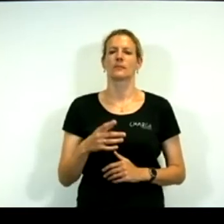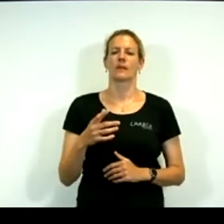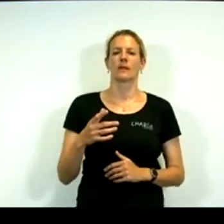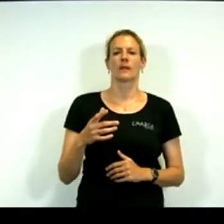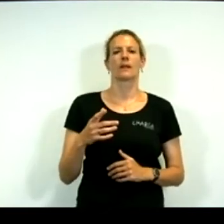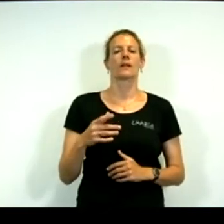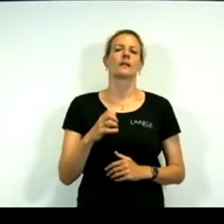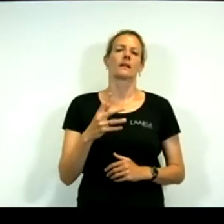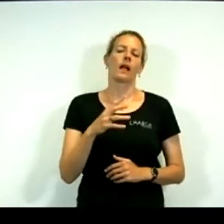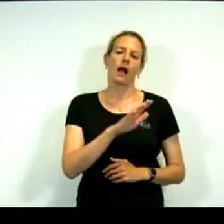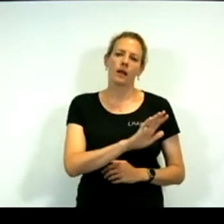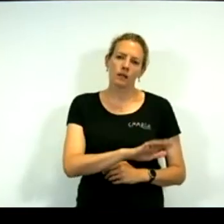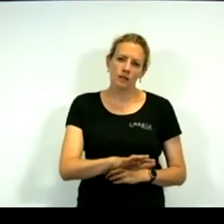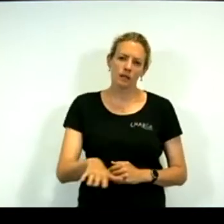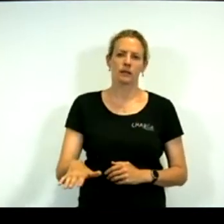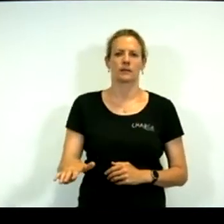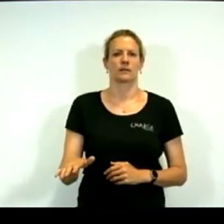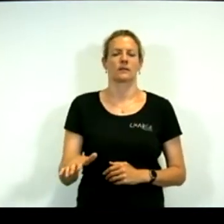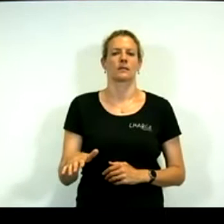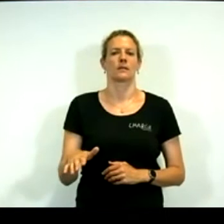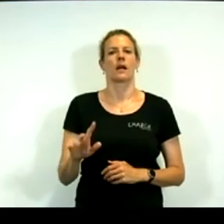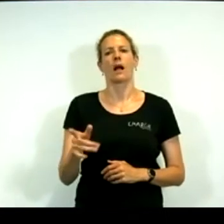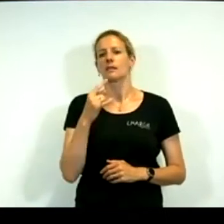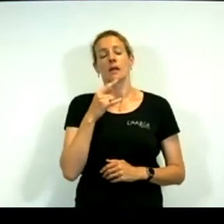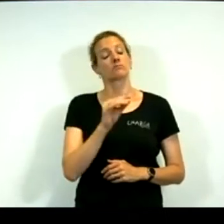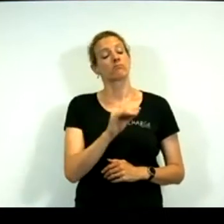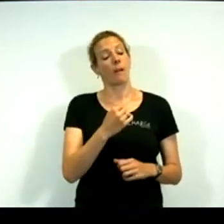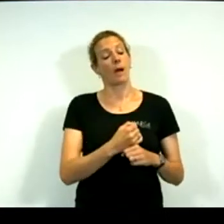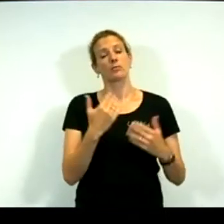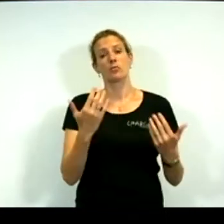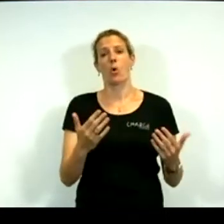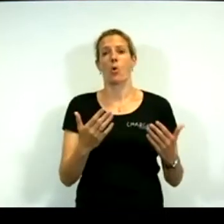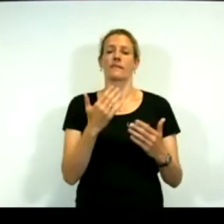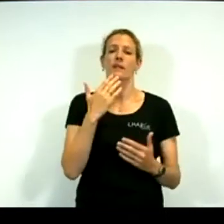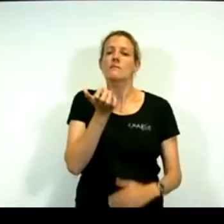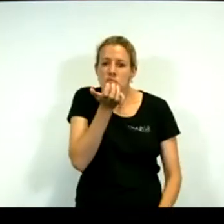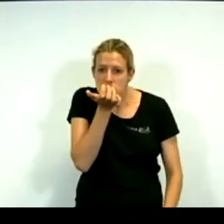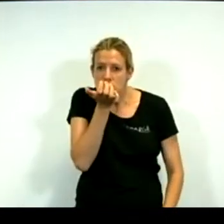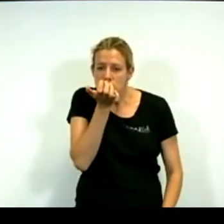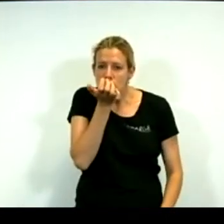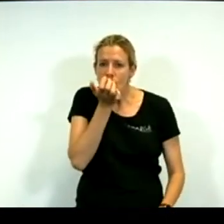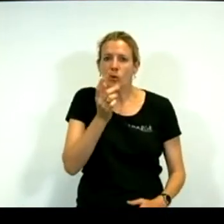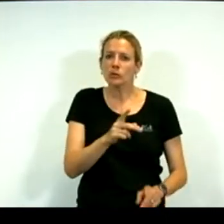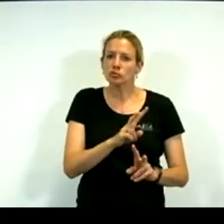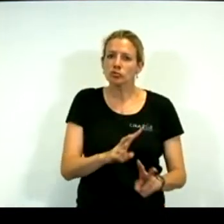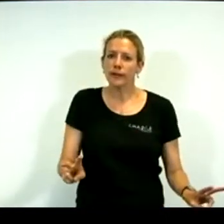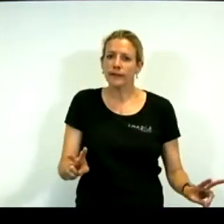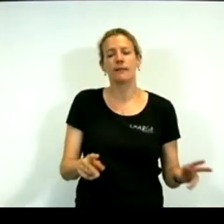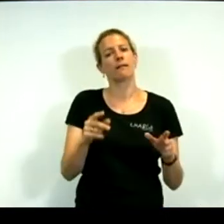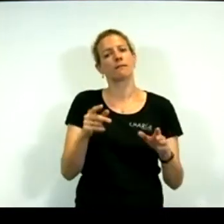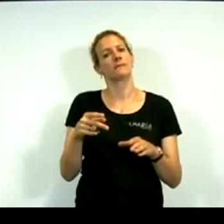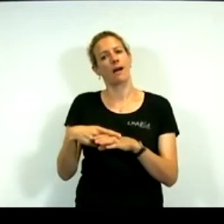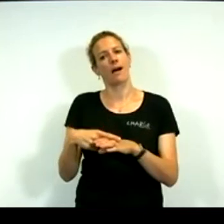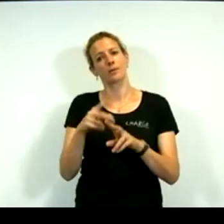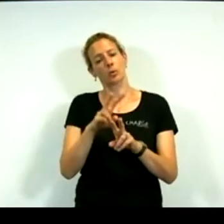not going to put their chin on the machine and keep still while the doctor does this with his fingers. You know, so you're probably going to